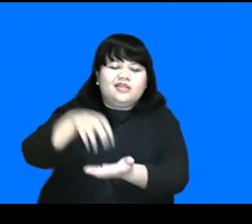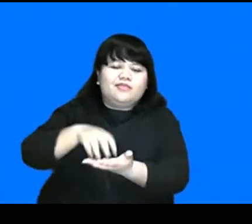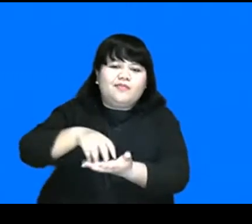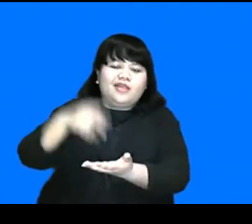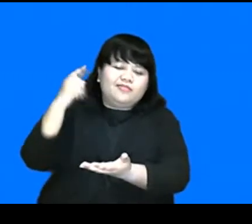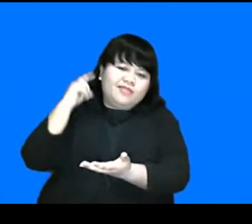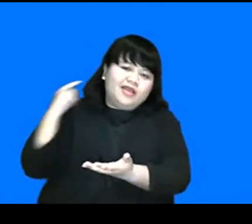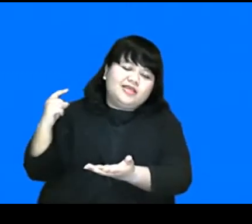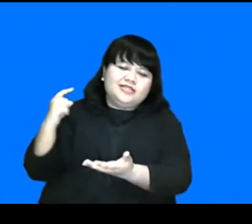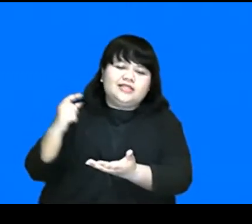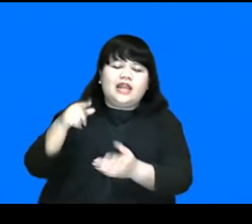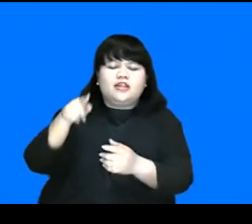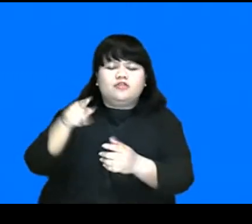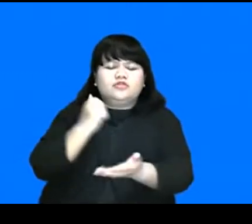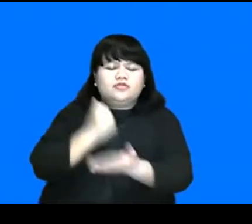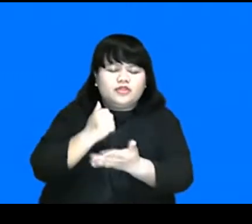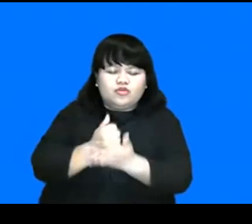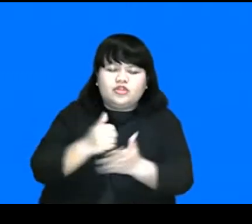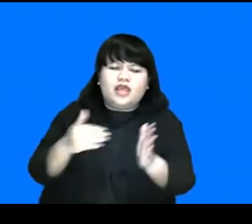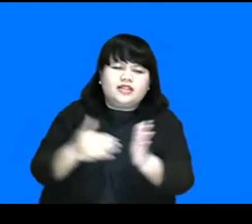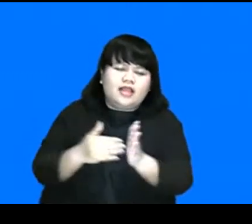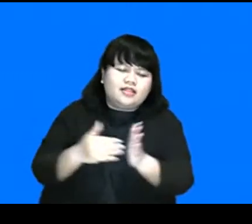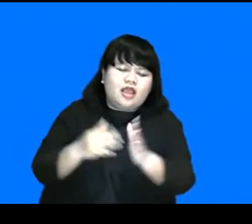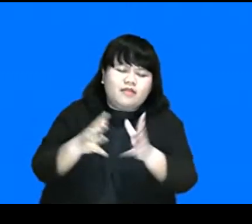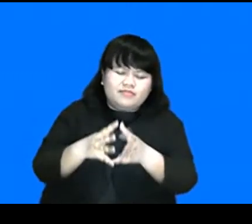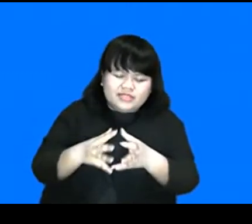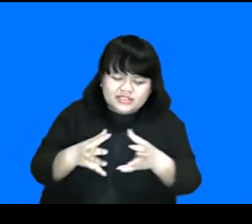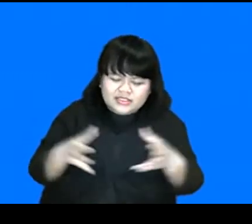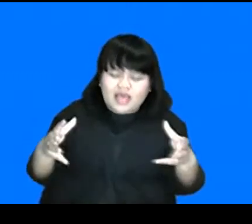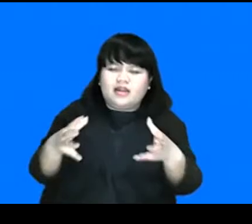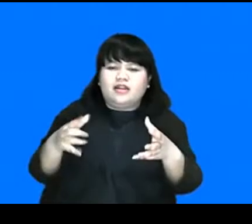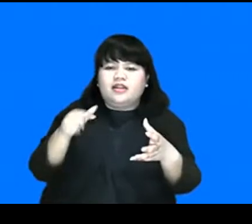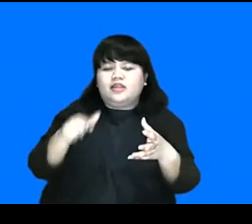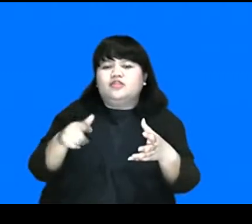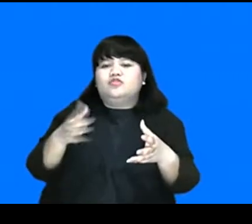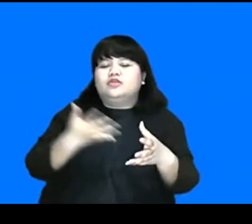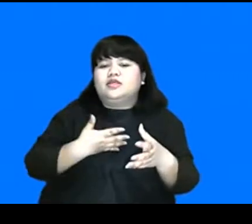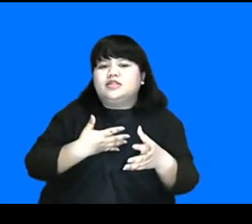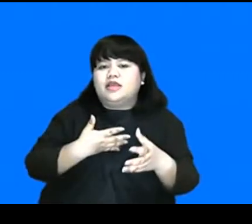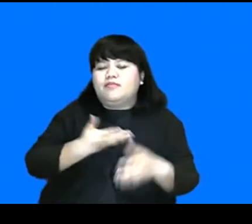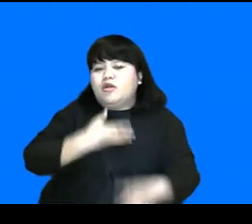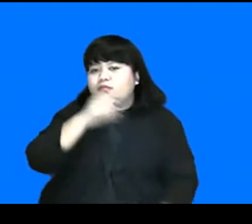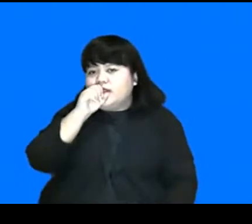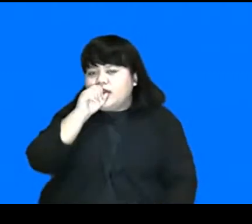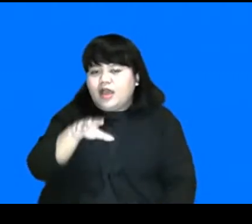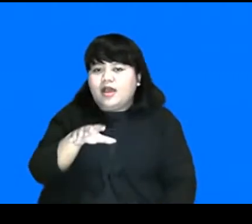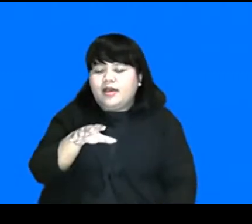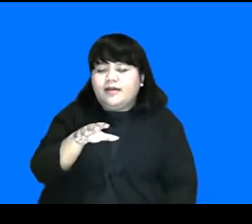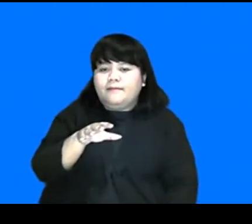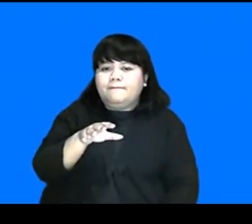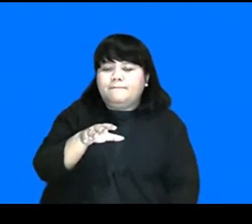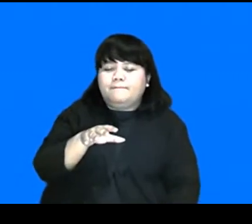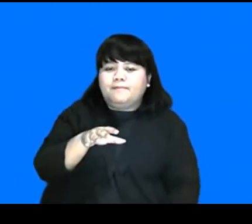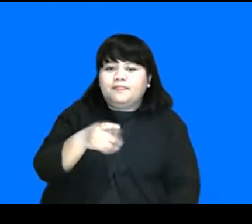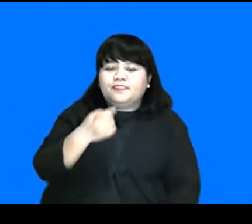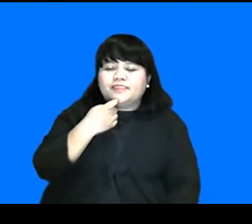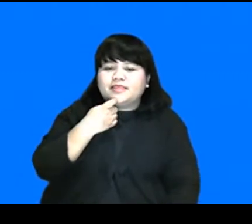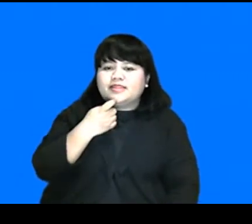are the things that I wanted to point out. The floods, the conditions after the floods,